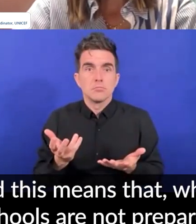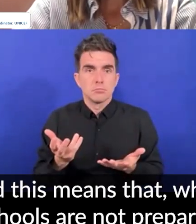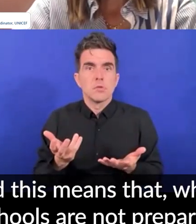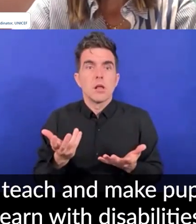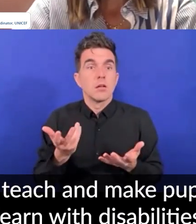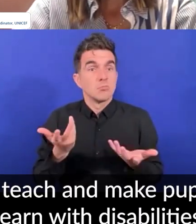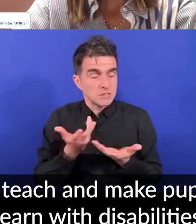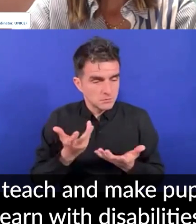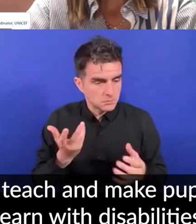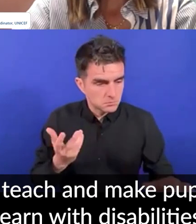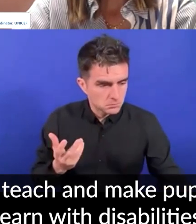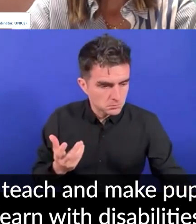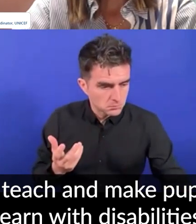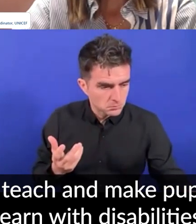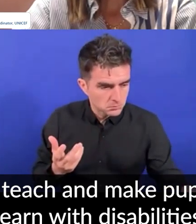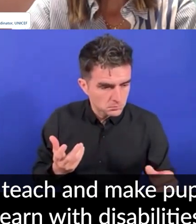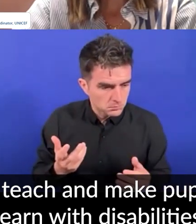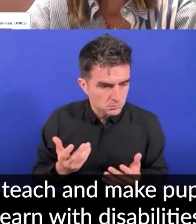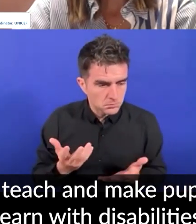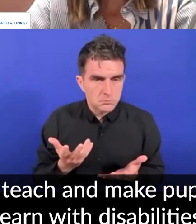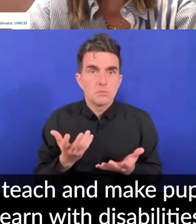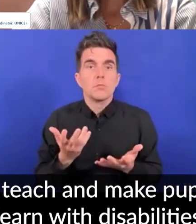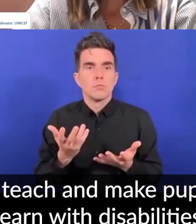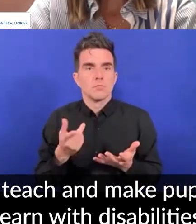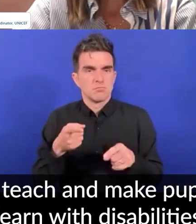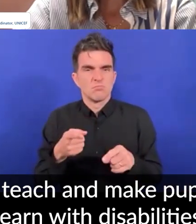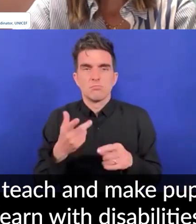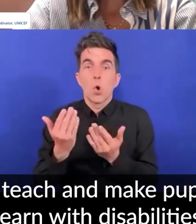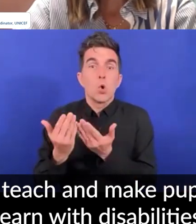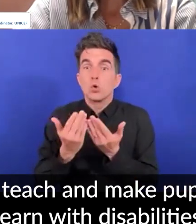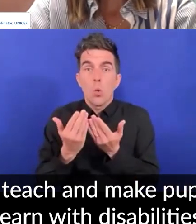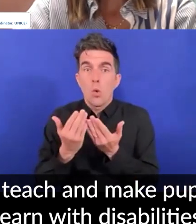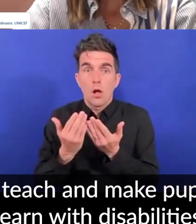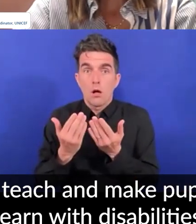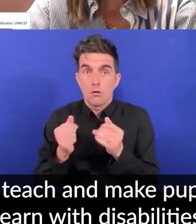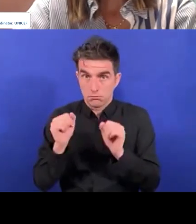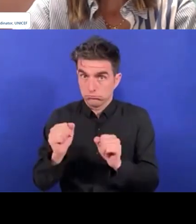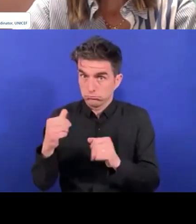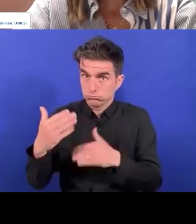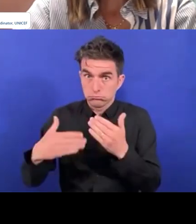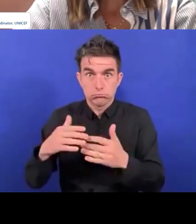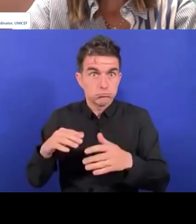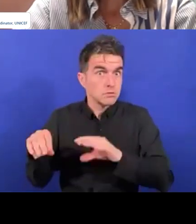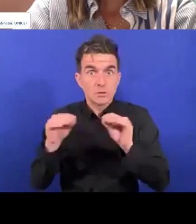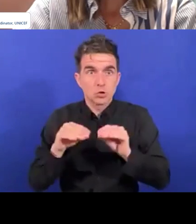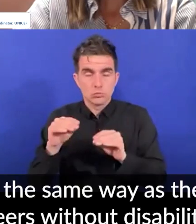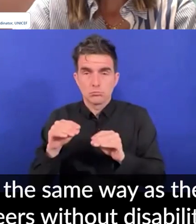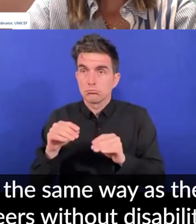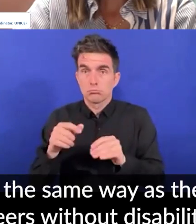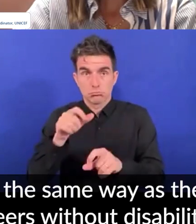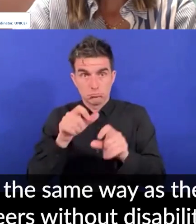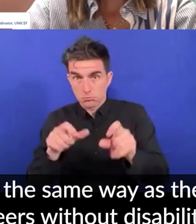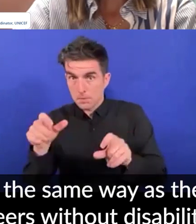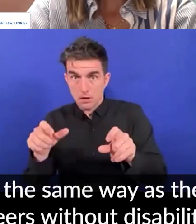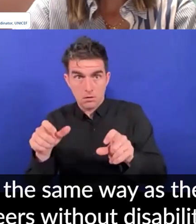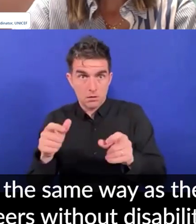prepared to teach and make pupils learn with disabilities in the